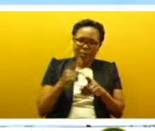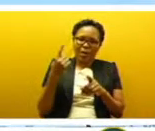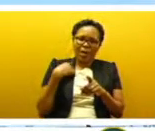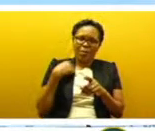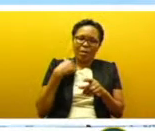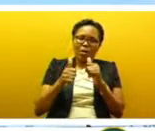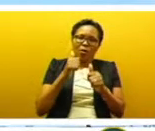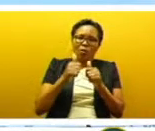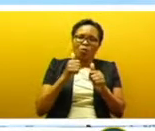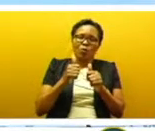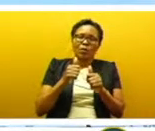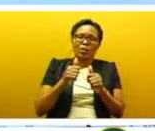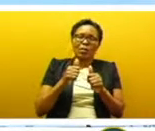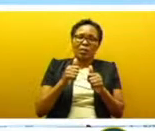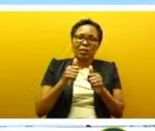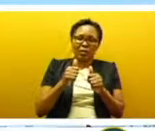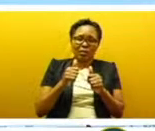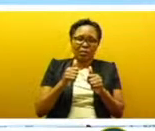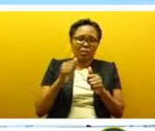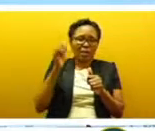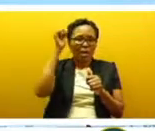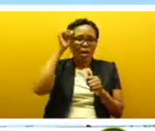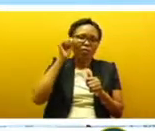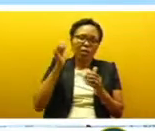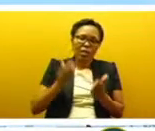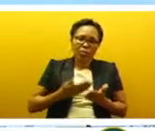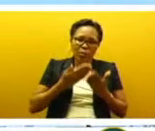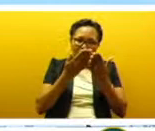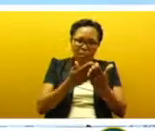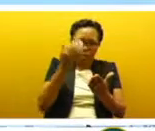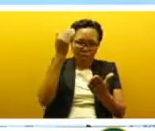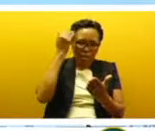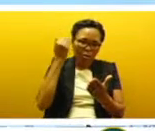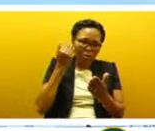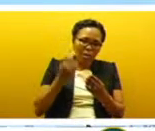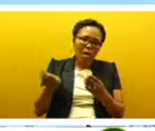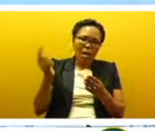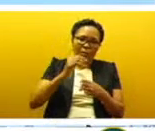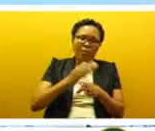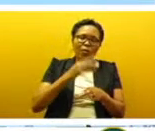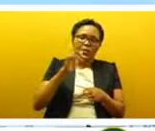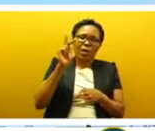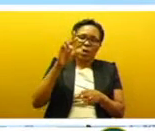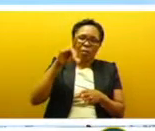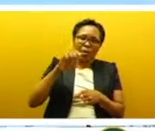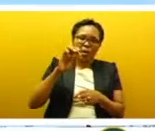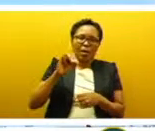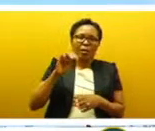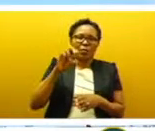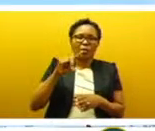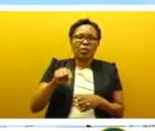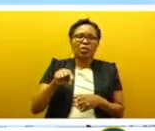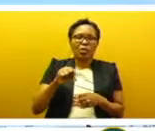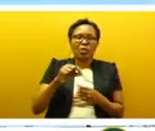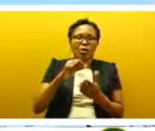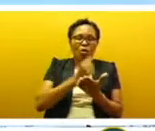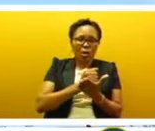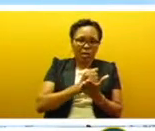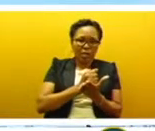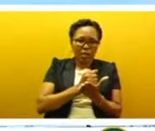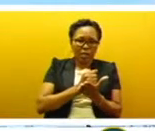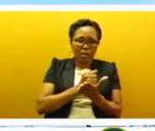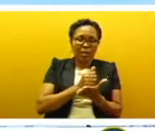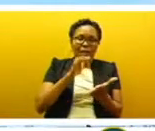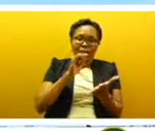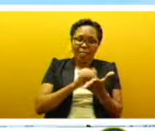Land Council Willis, has presented to this court, coming from the KPMG audit, that there was that number